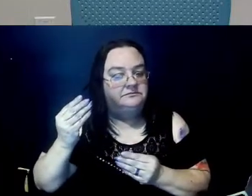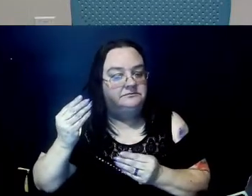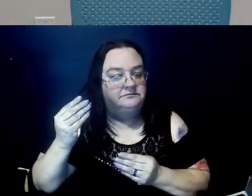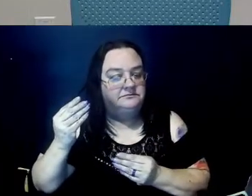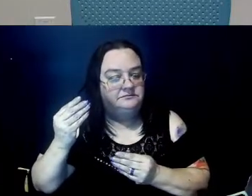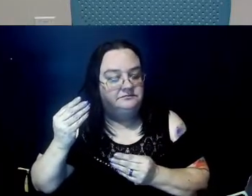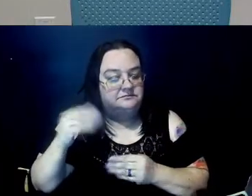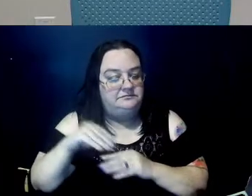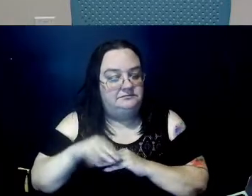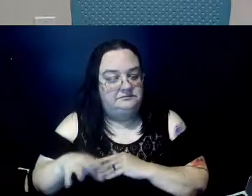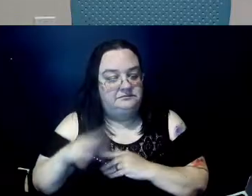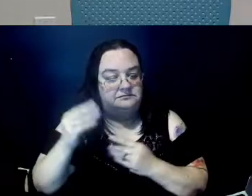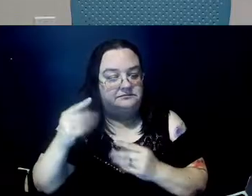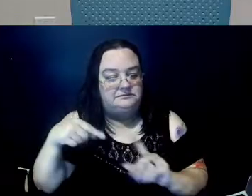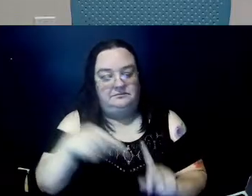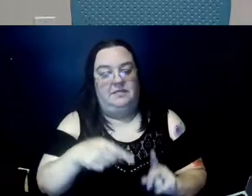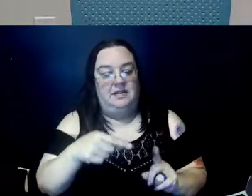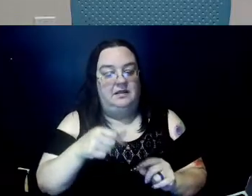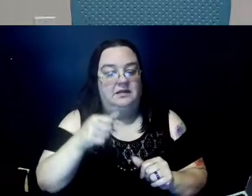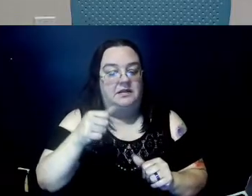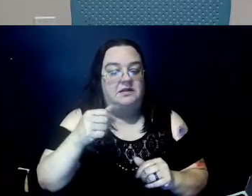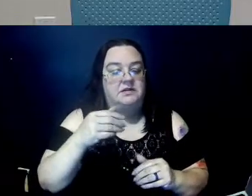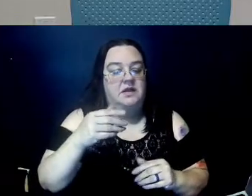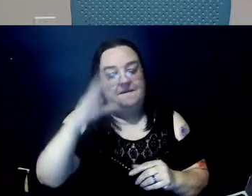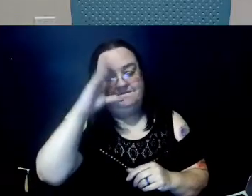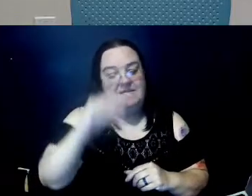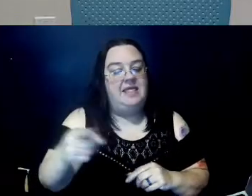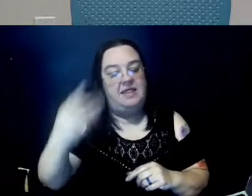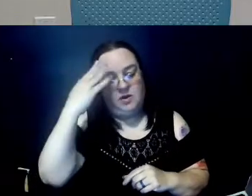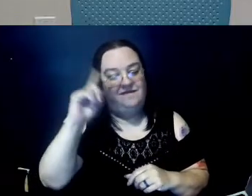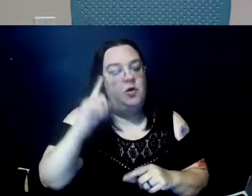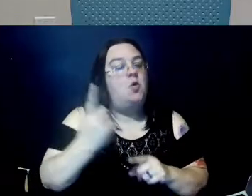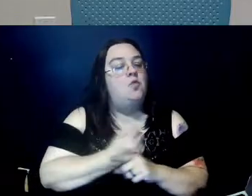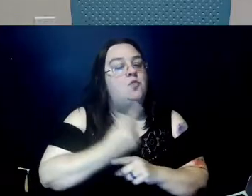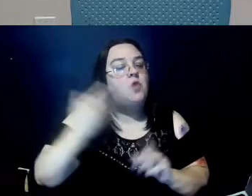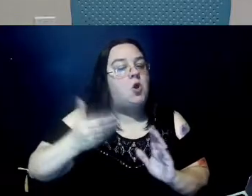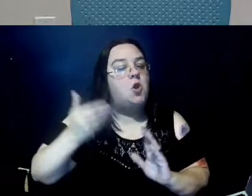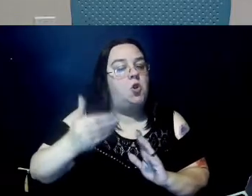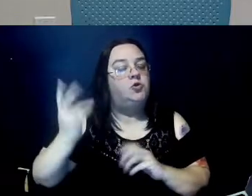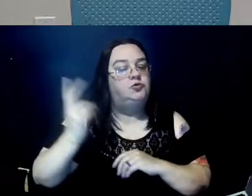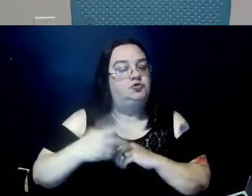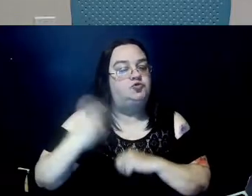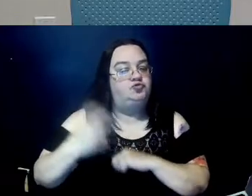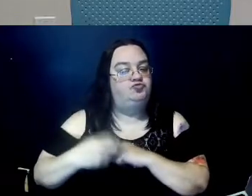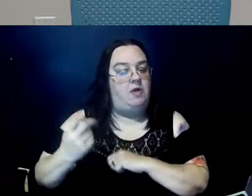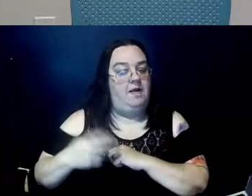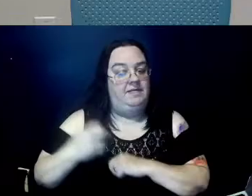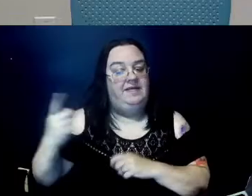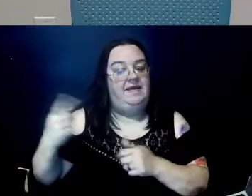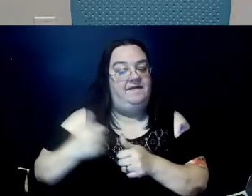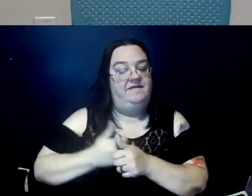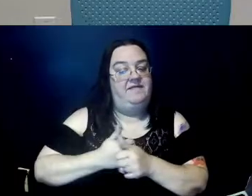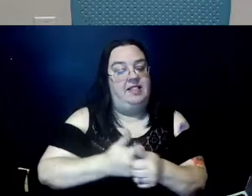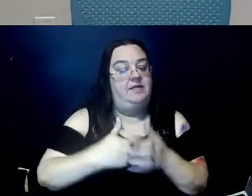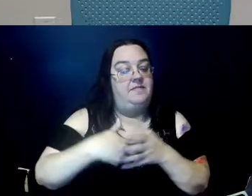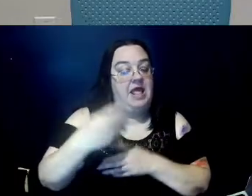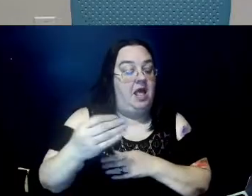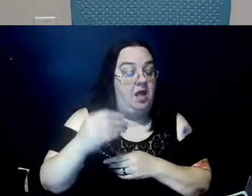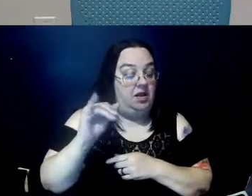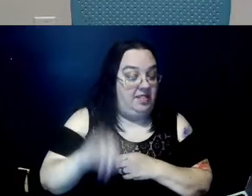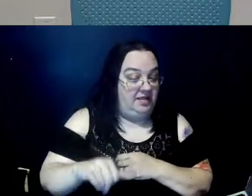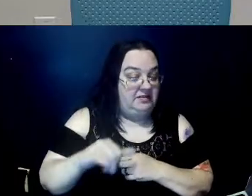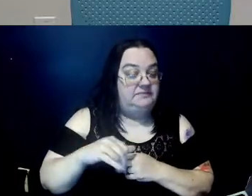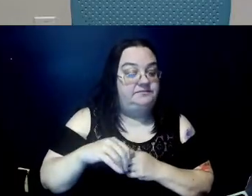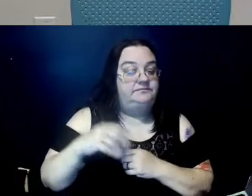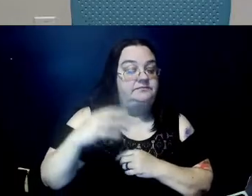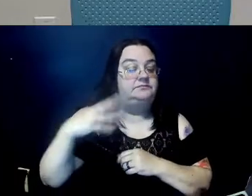for being a regular shoplifter. They followed him out of the store, watched him get into a vehicle. Our tag leaders on a